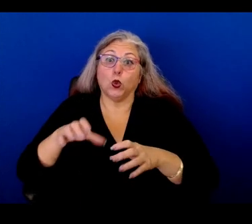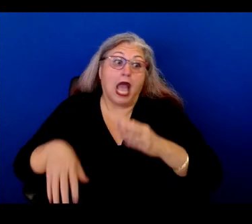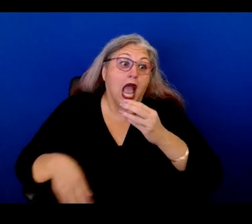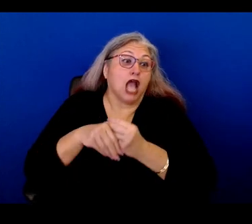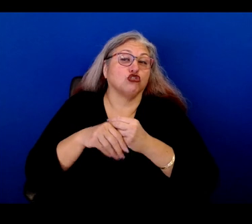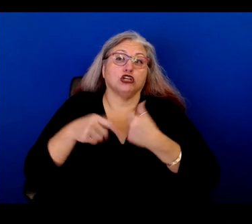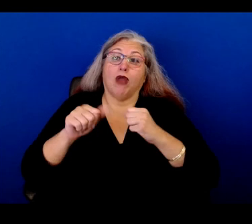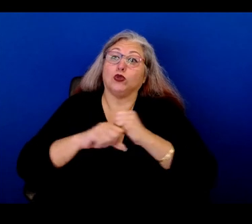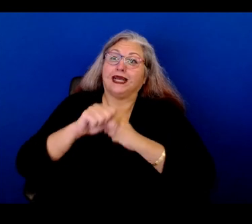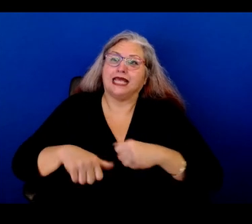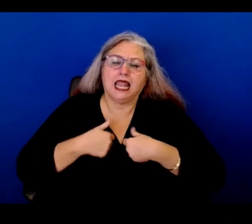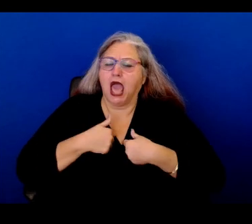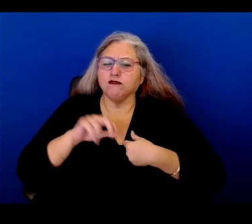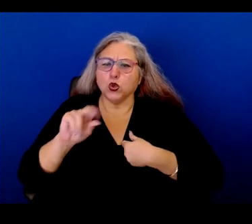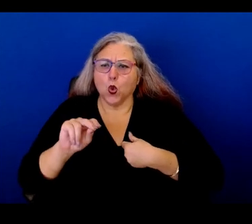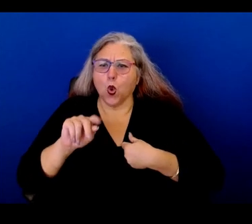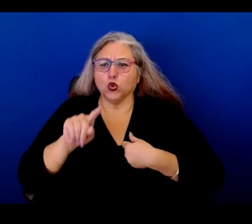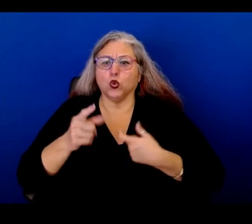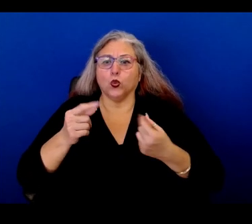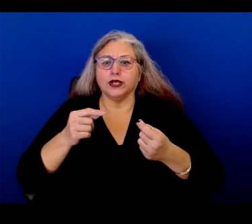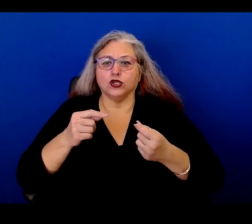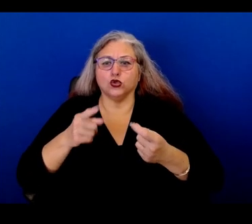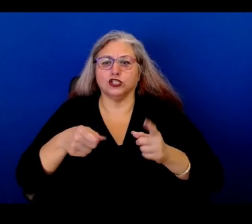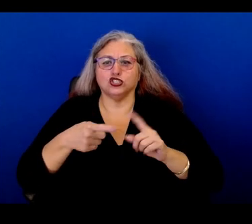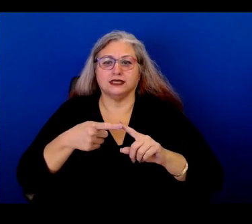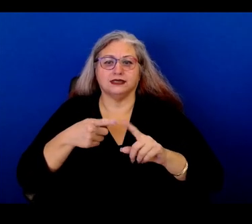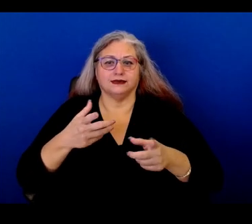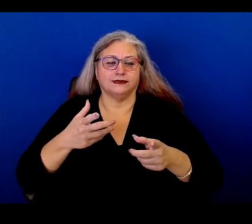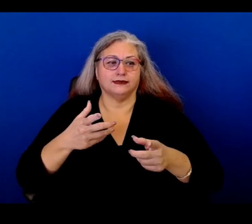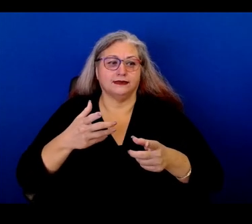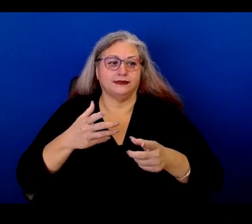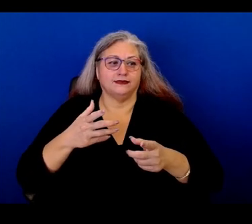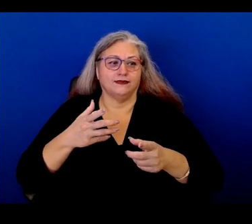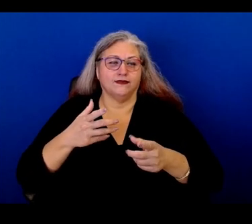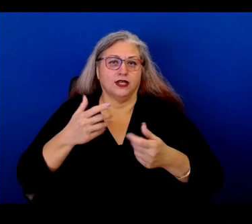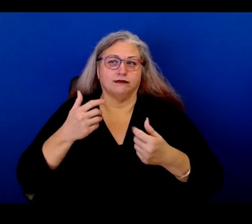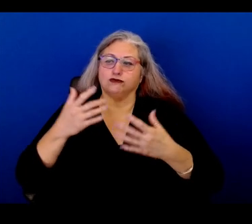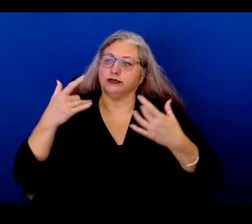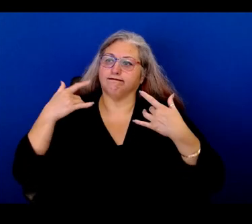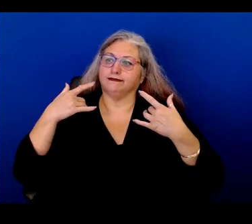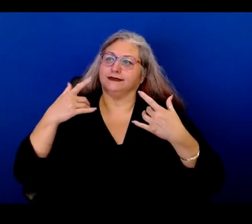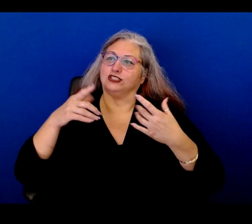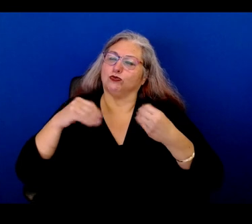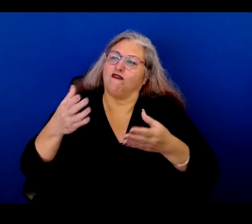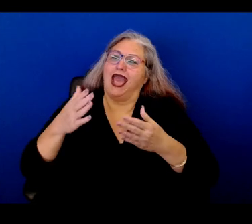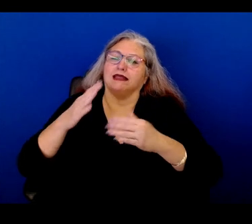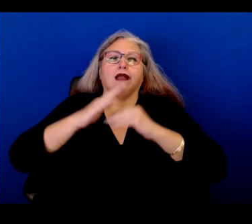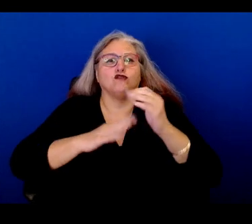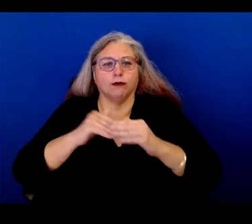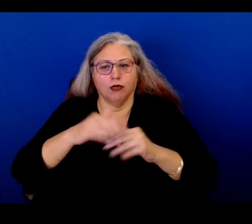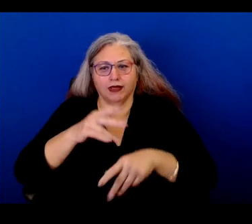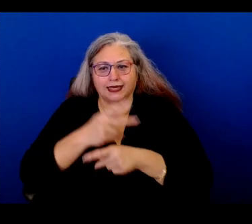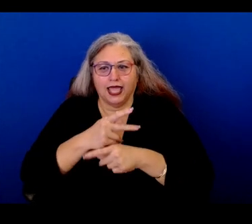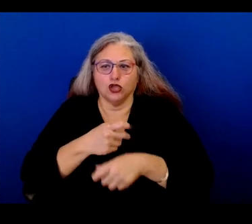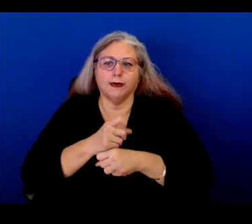to extend life. You basically kind of take the brakes off on comfort care, right? To make sure that there's enough